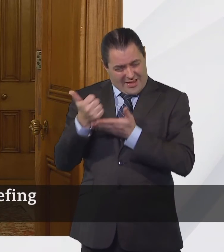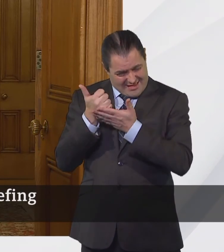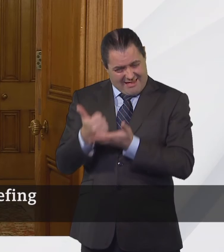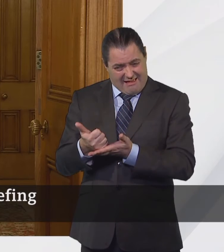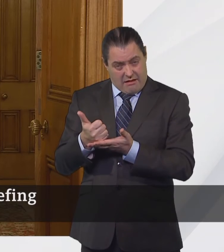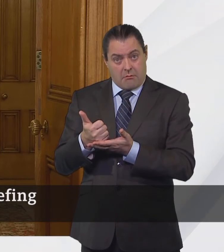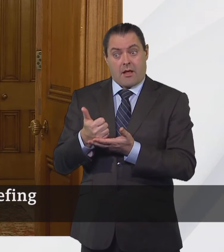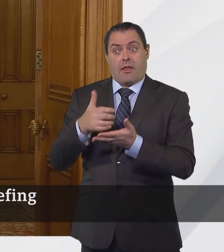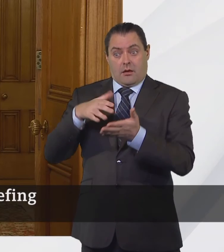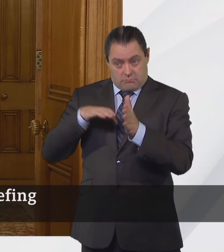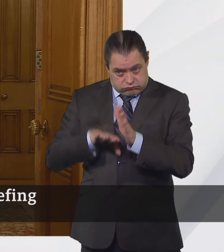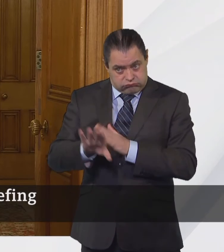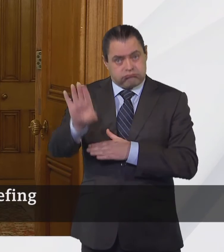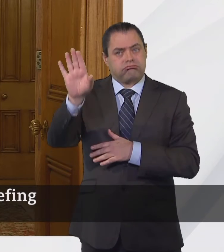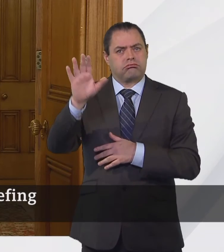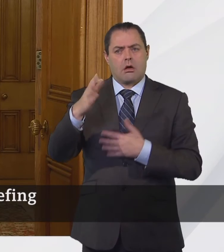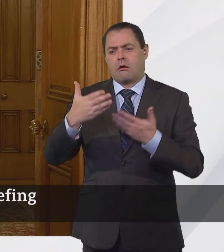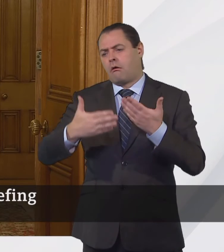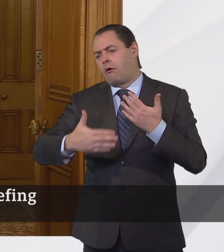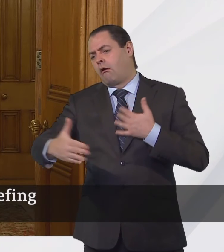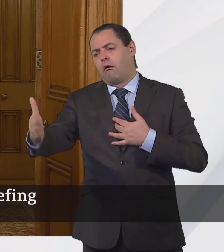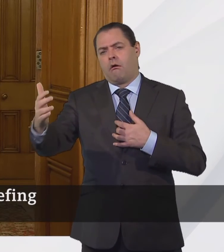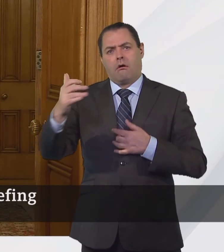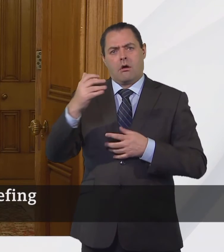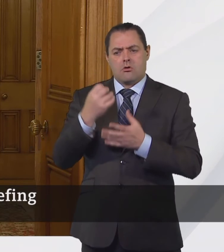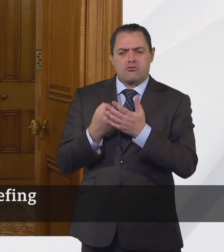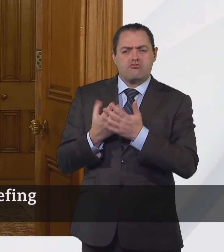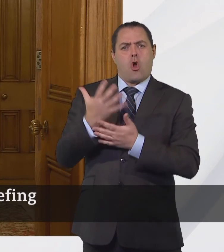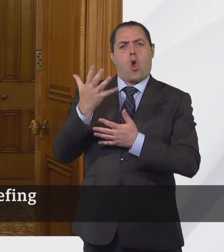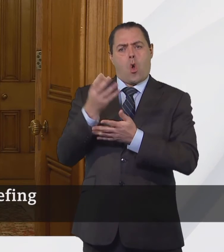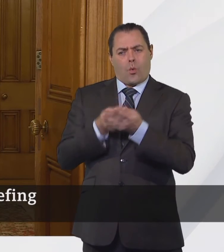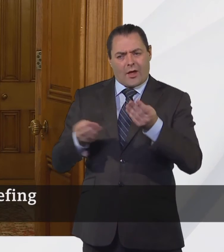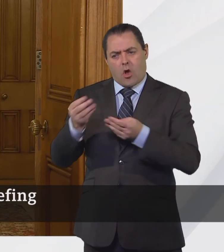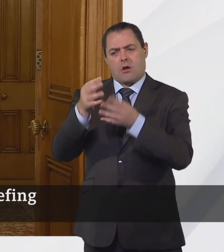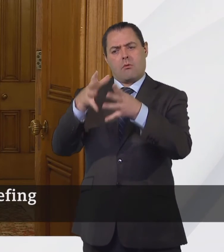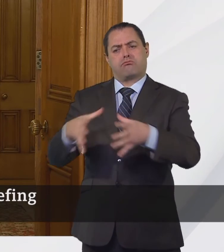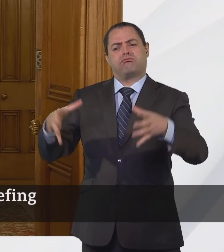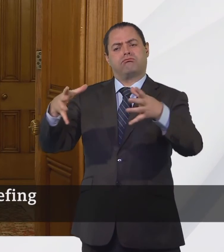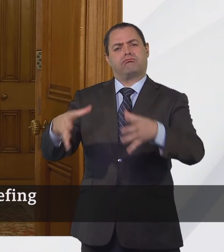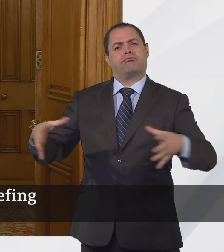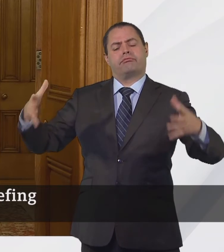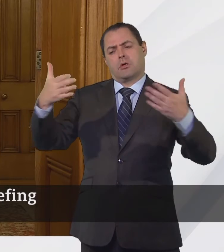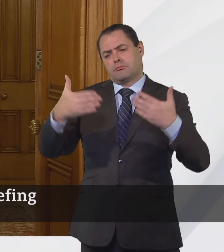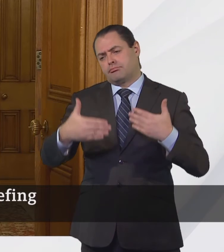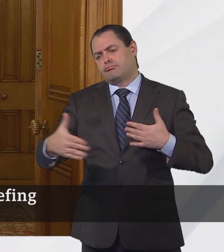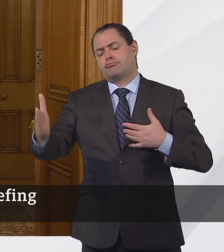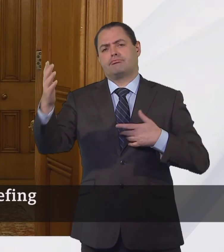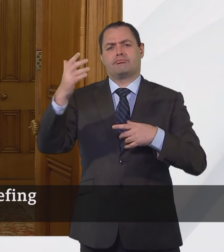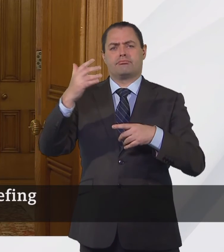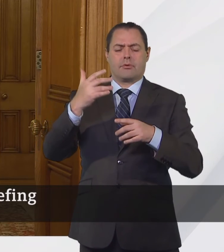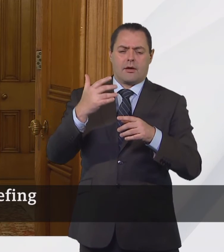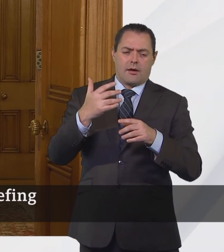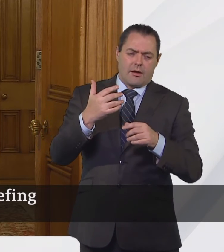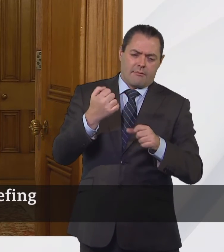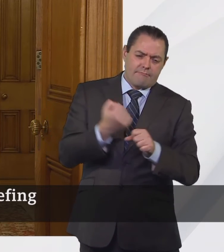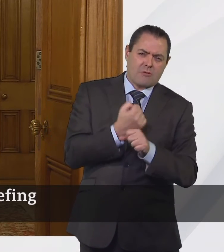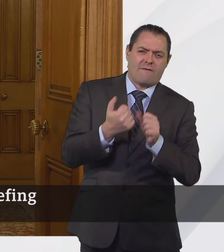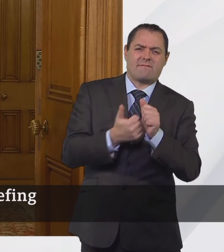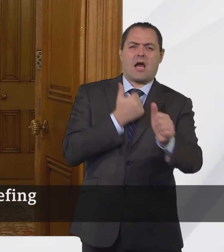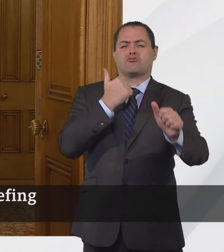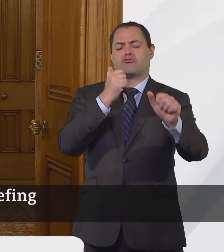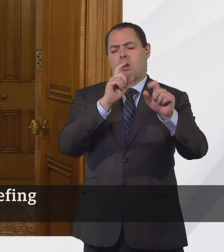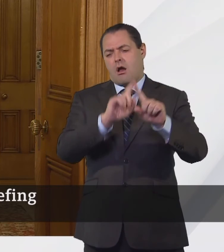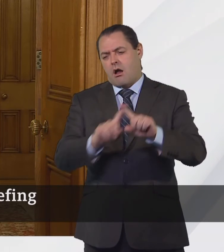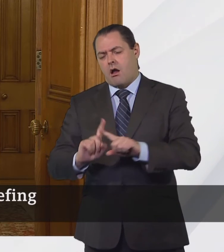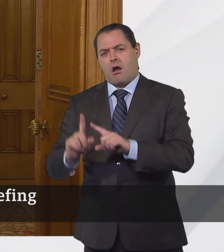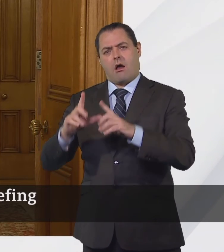the building blocks for long-term growth in the economy, in productivity, taking some of the really difficult decisions